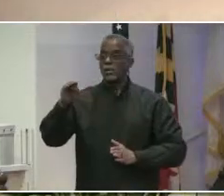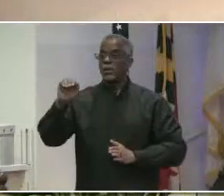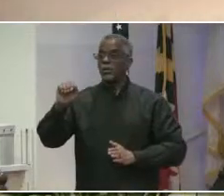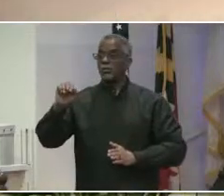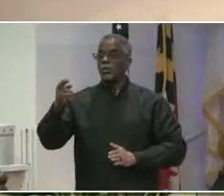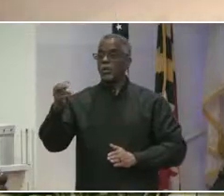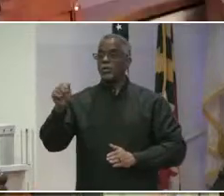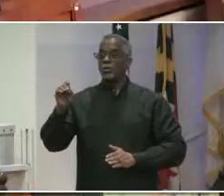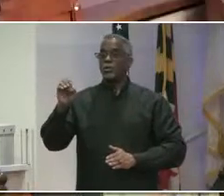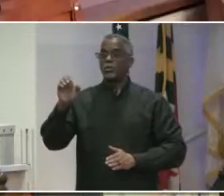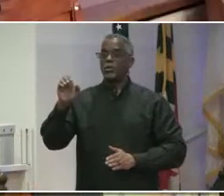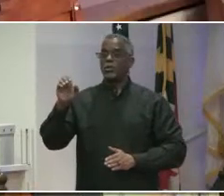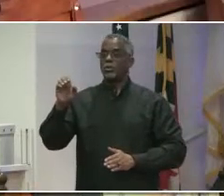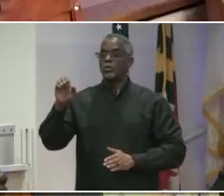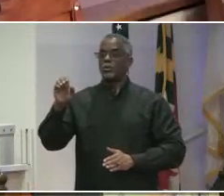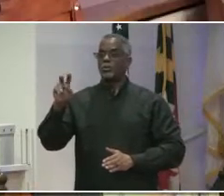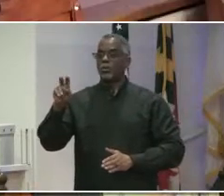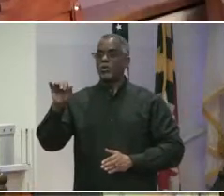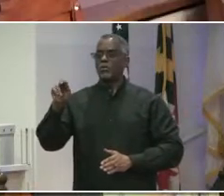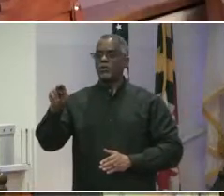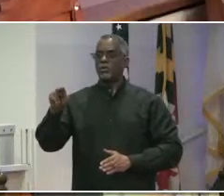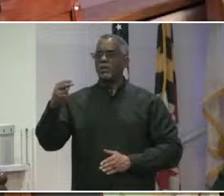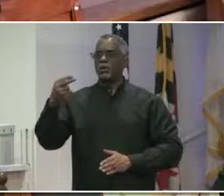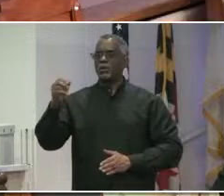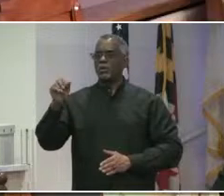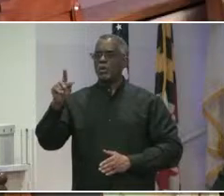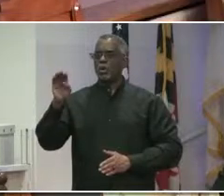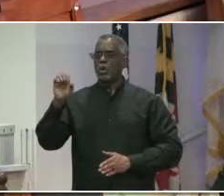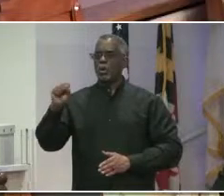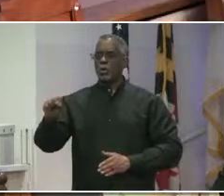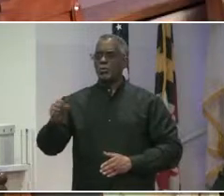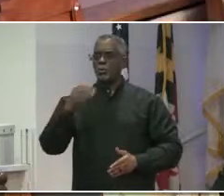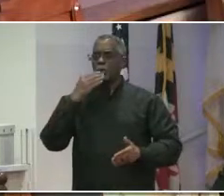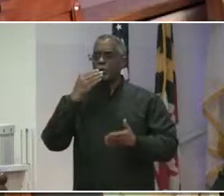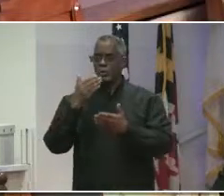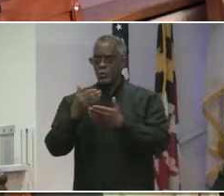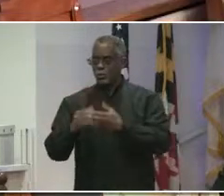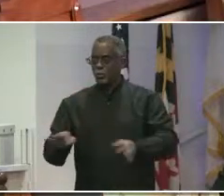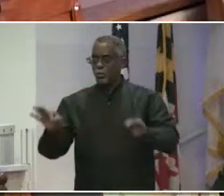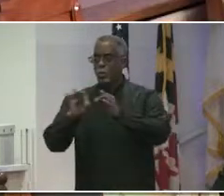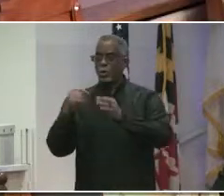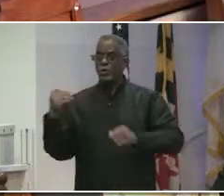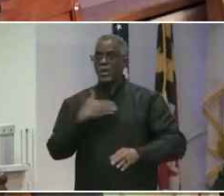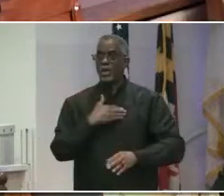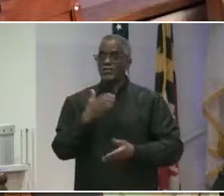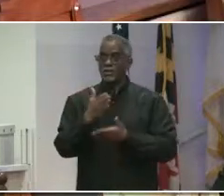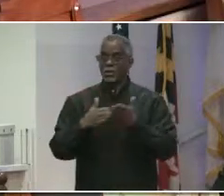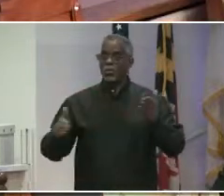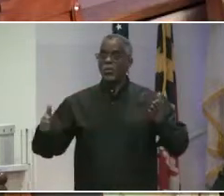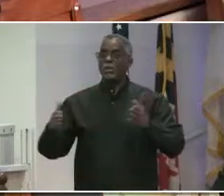time. Stand up, because it's crucial that we have somebody in the General Assembly right here